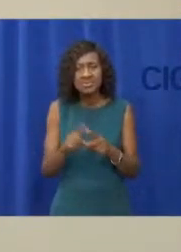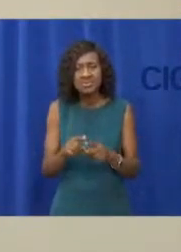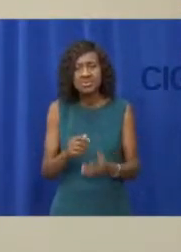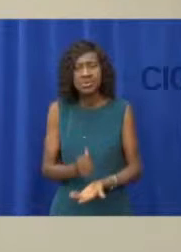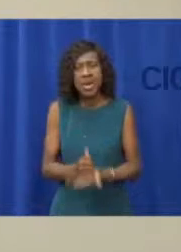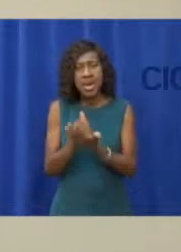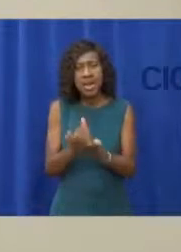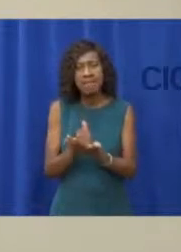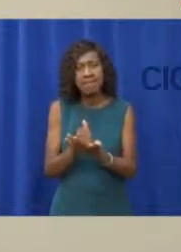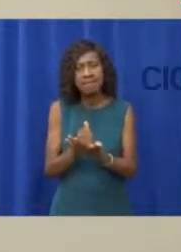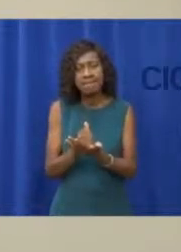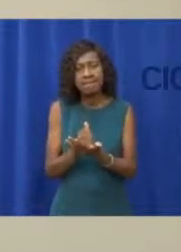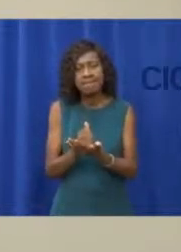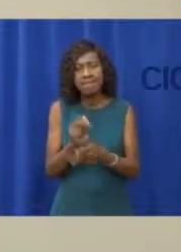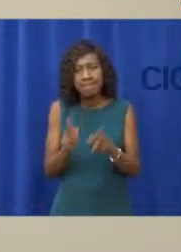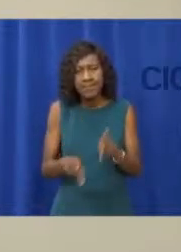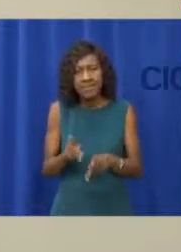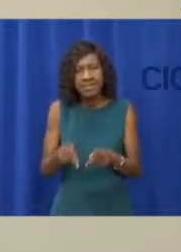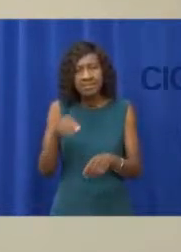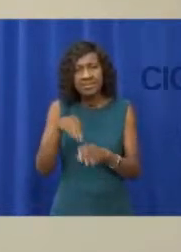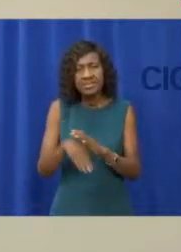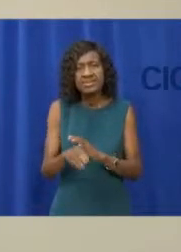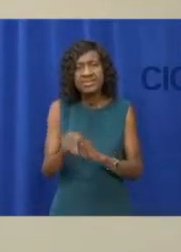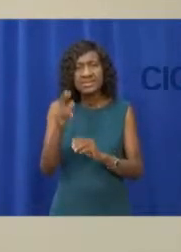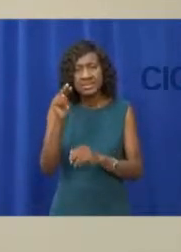vulnerable persons in need.